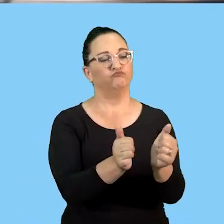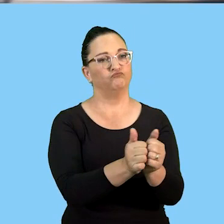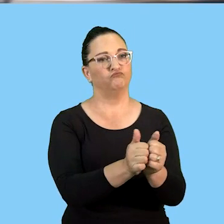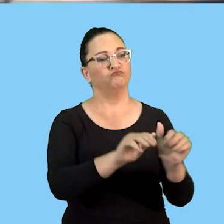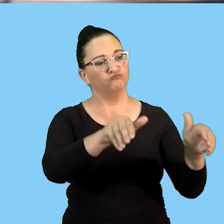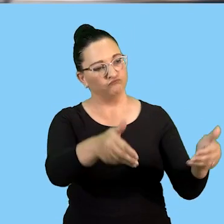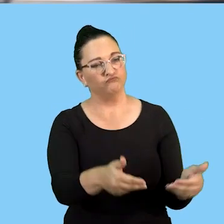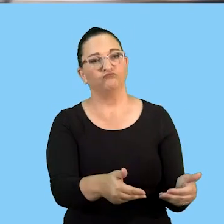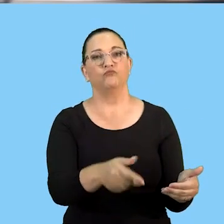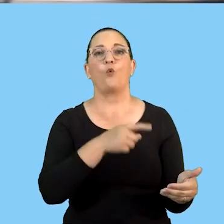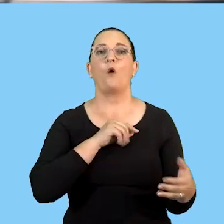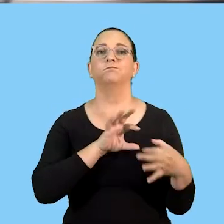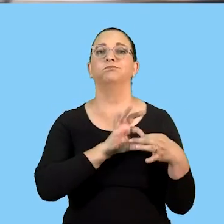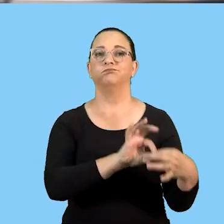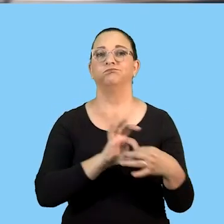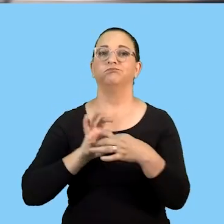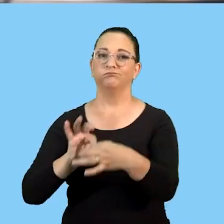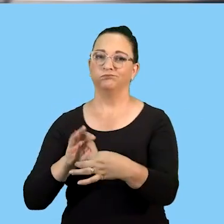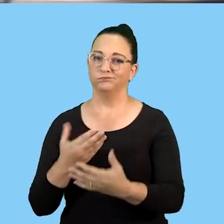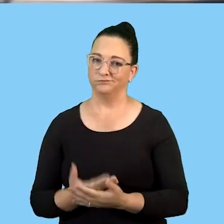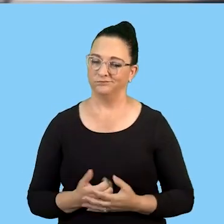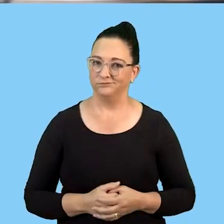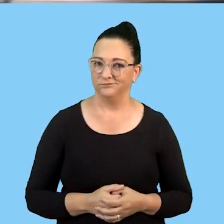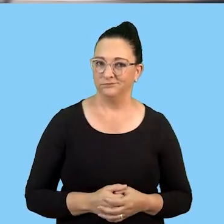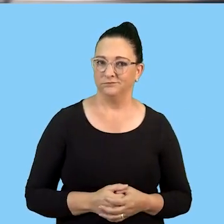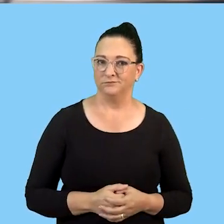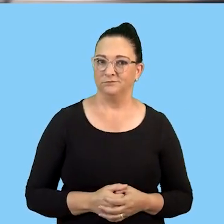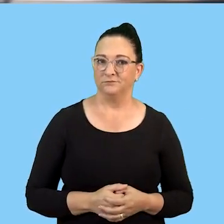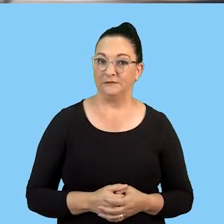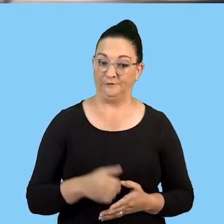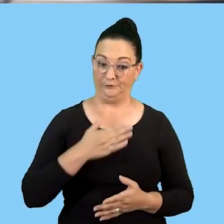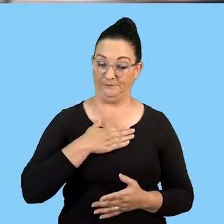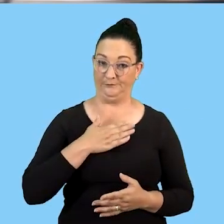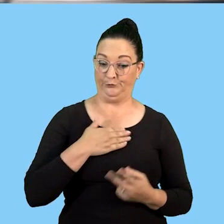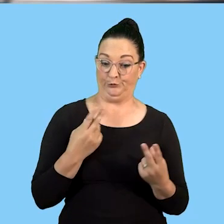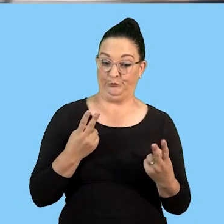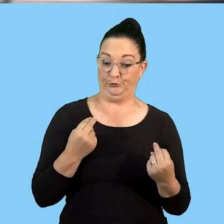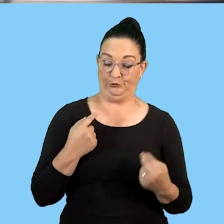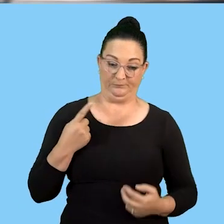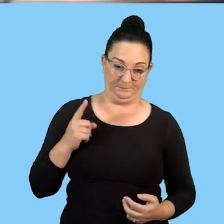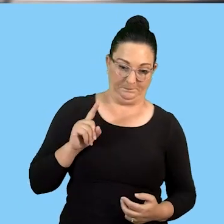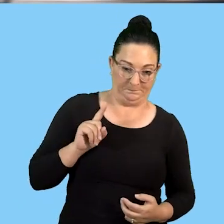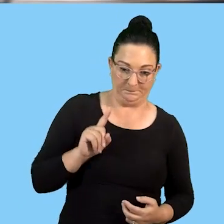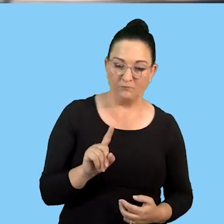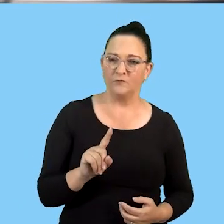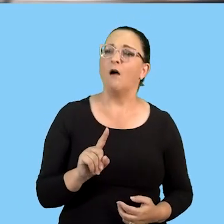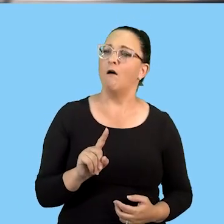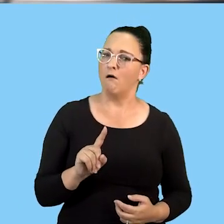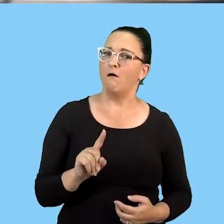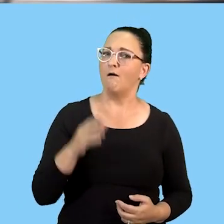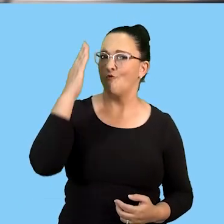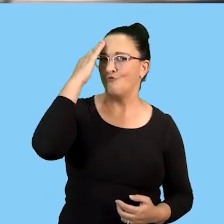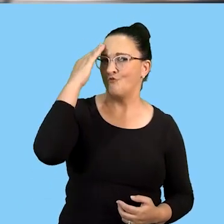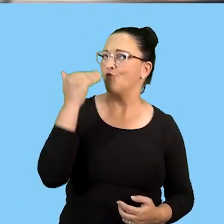To establish relationships. So it makes it easier for me as a new employee to know who my